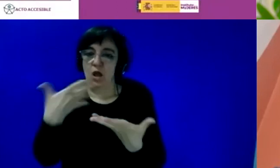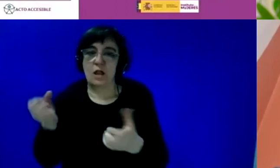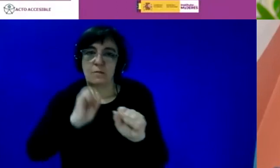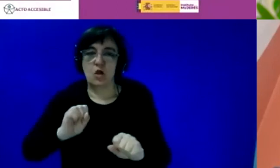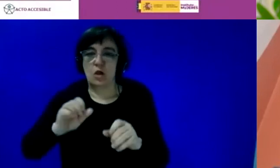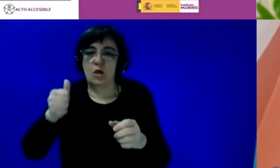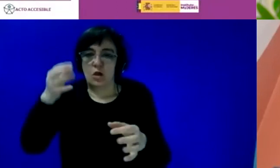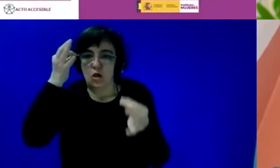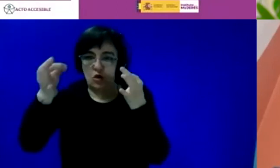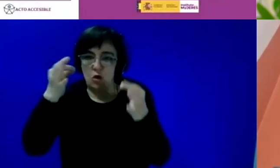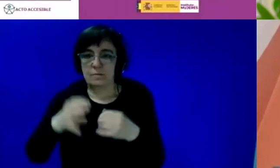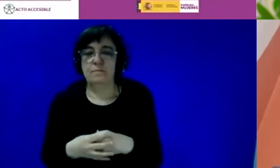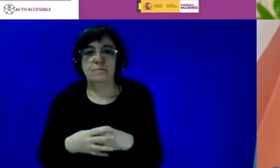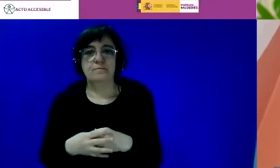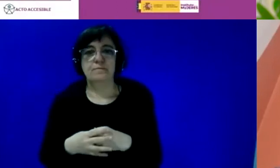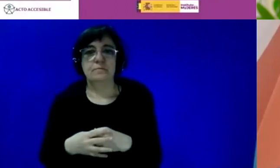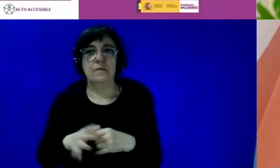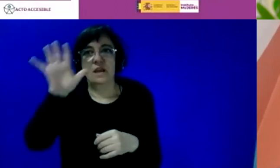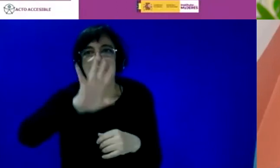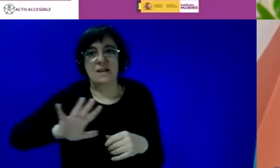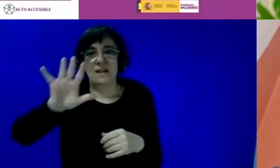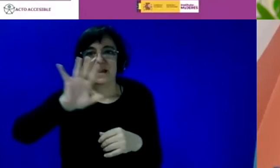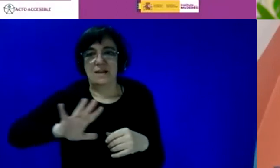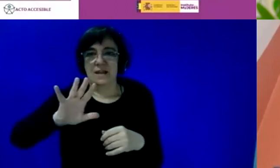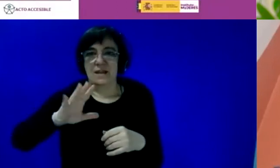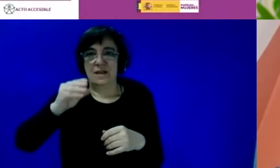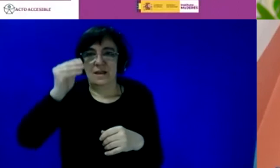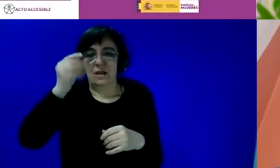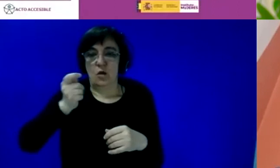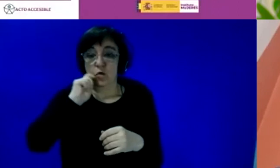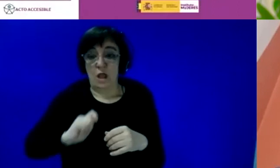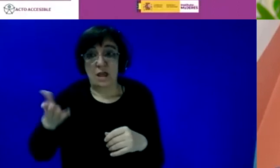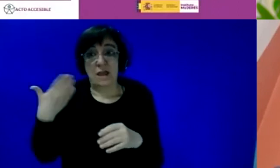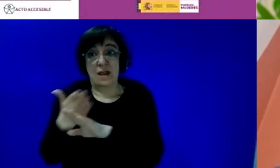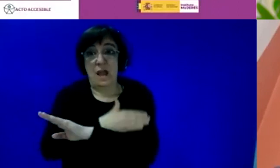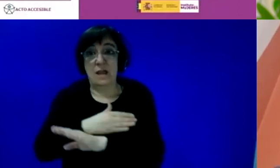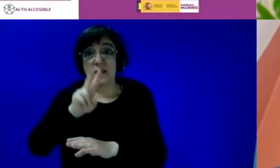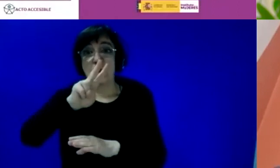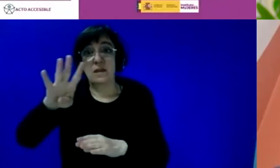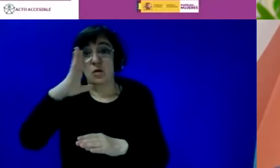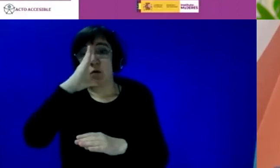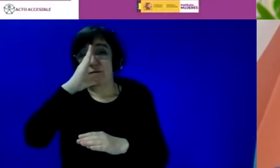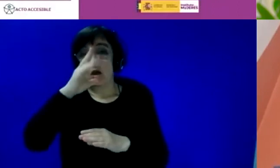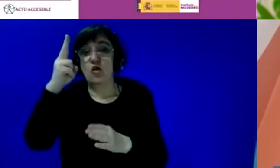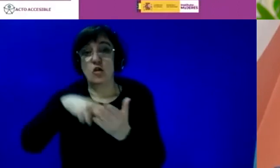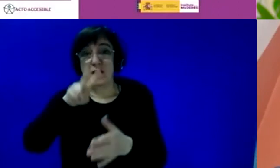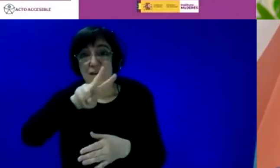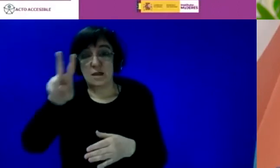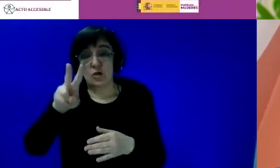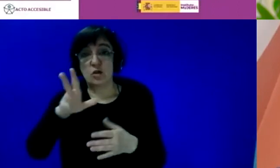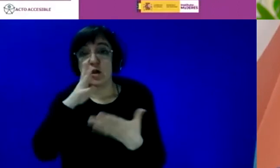also widens this protection to Ukrainian nationals who were in Spain